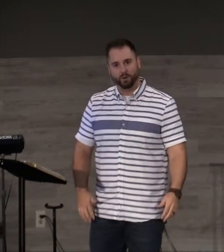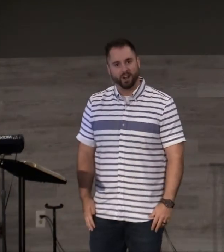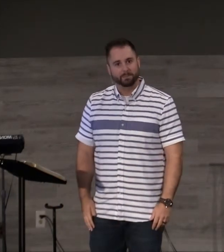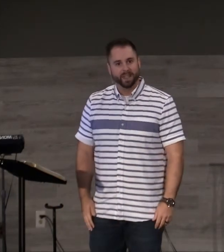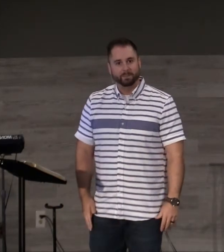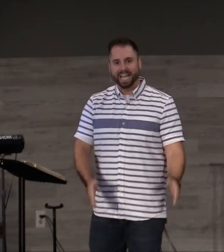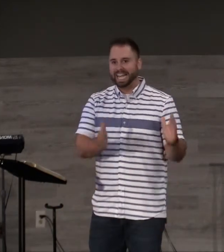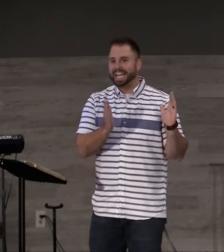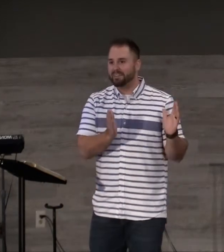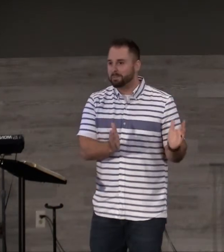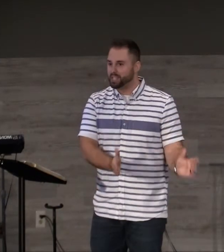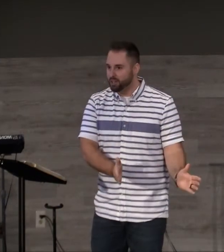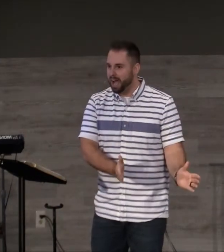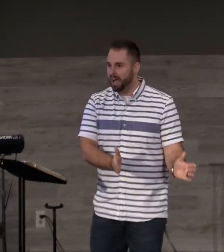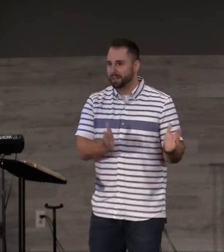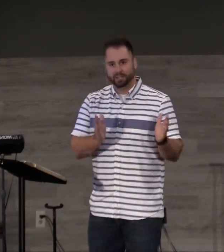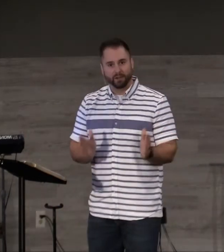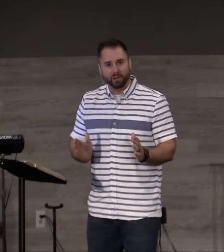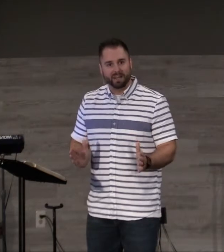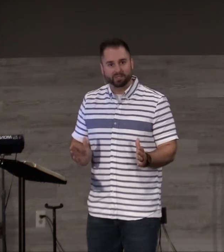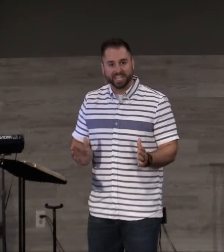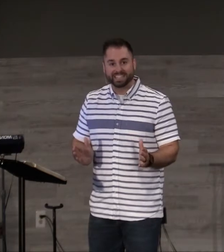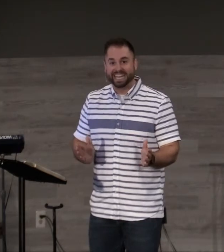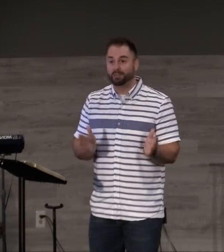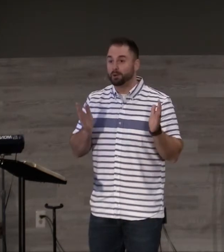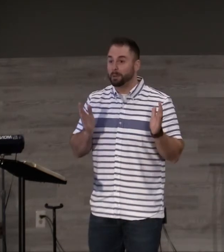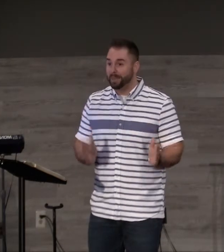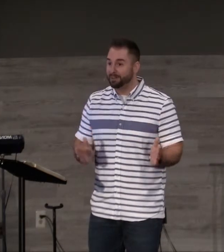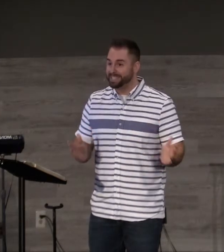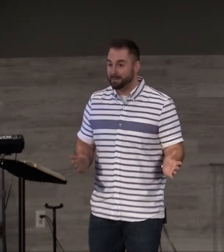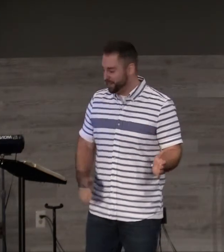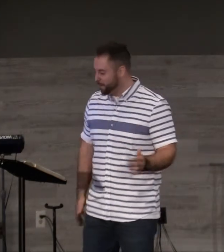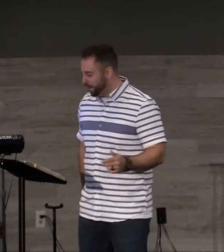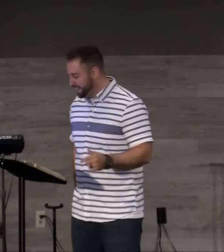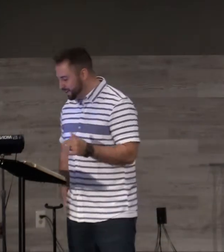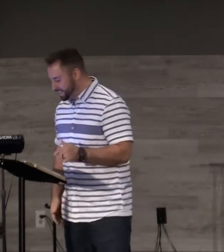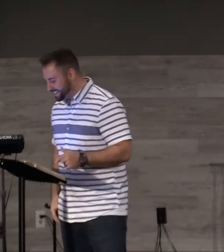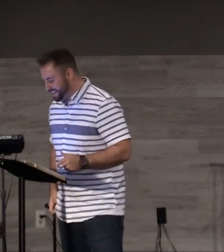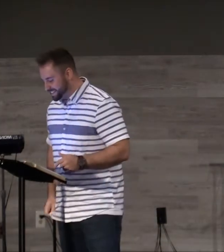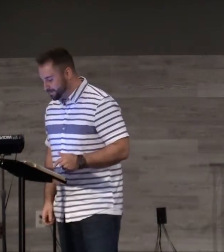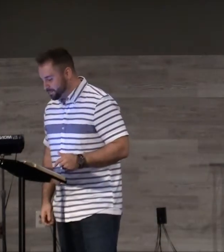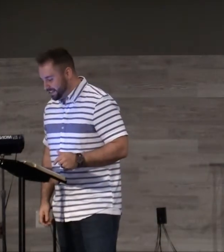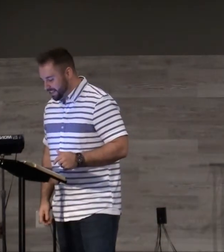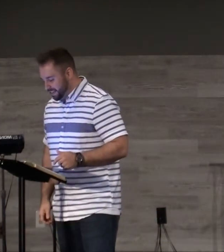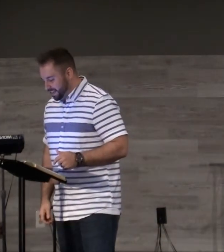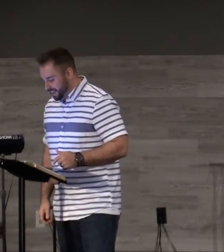there anymore. But yet he gave up his job to follow after Jesus, and he throws a big reception and a party. And look what it